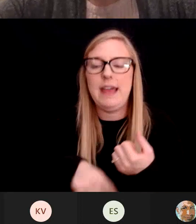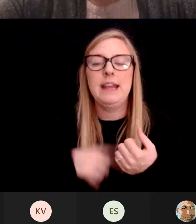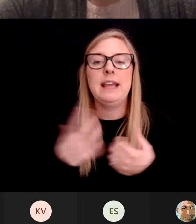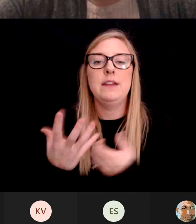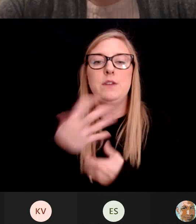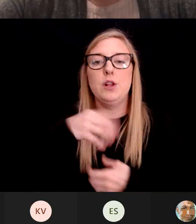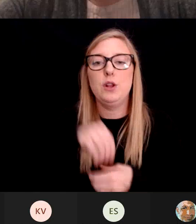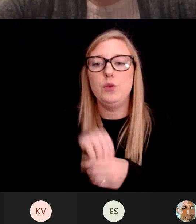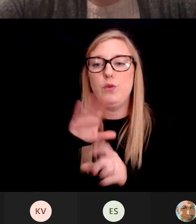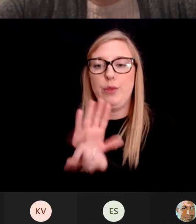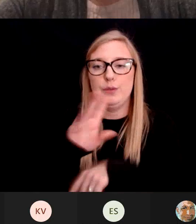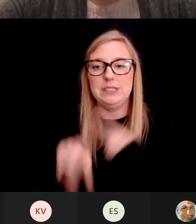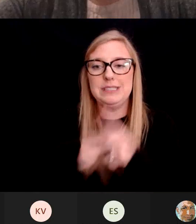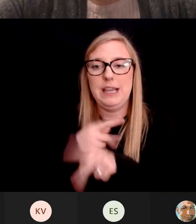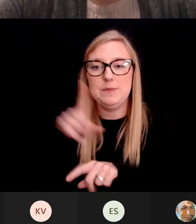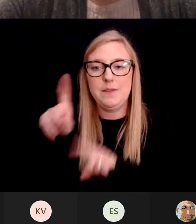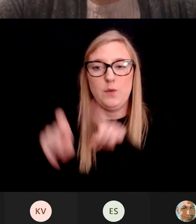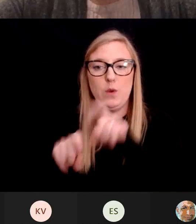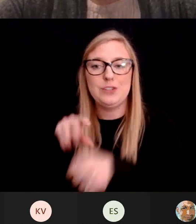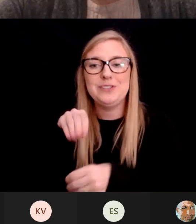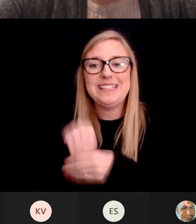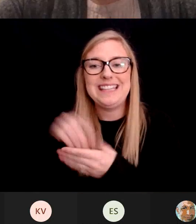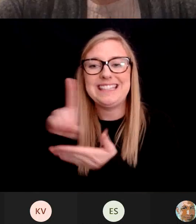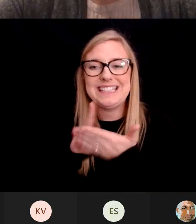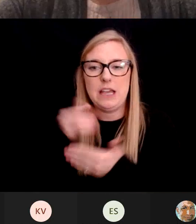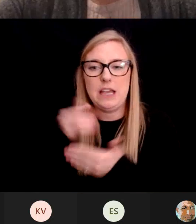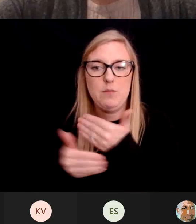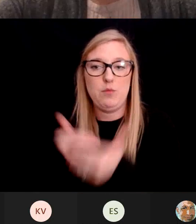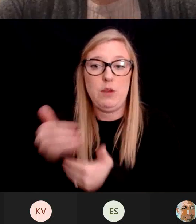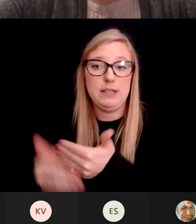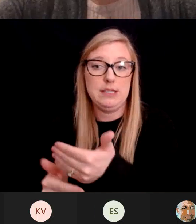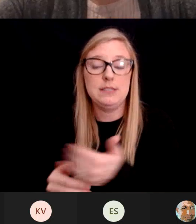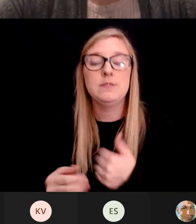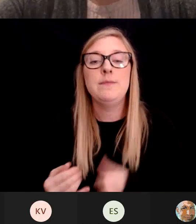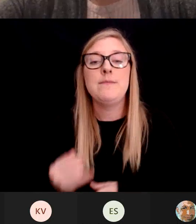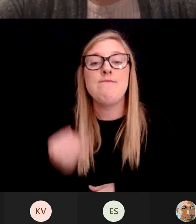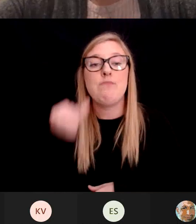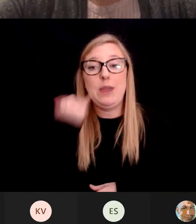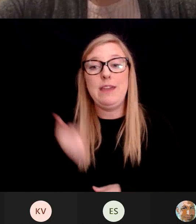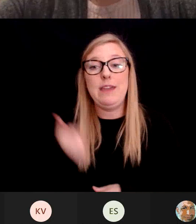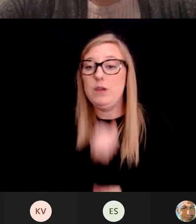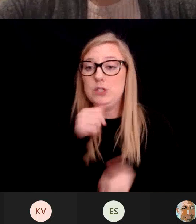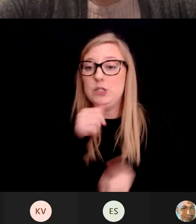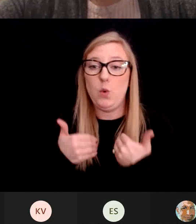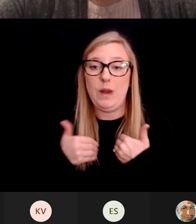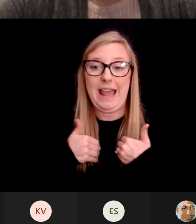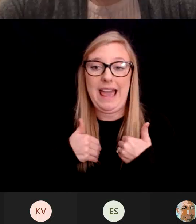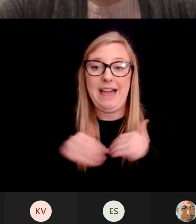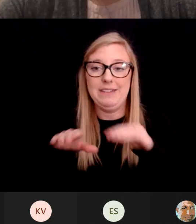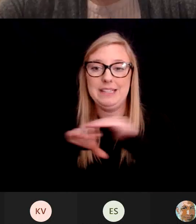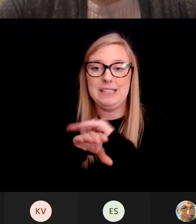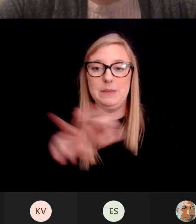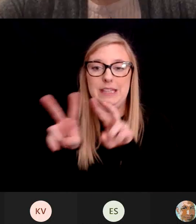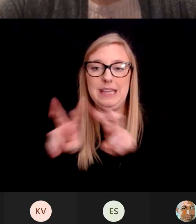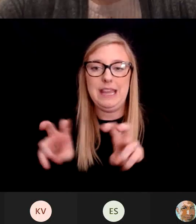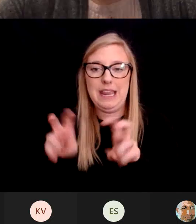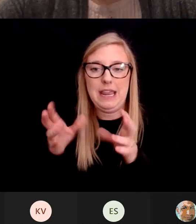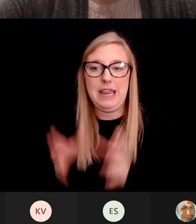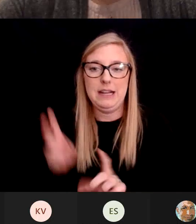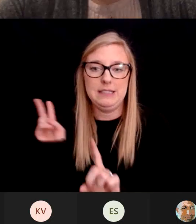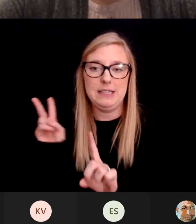into the design process, so that even when we don't have an accessibility analyst on the project, somebody